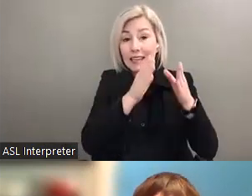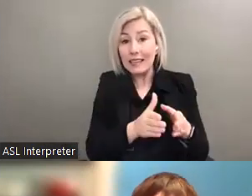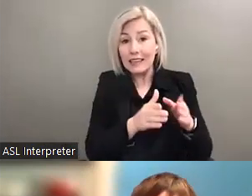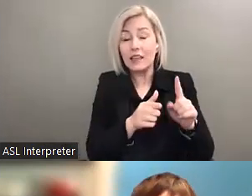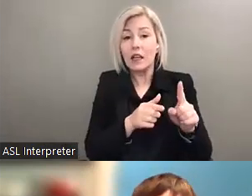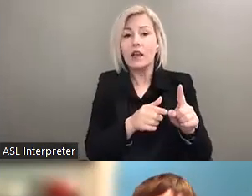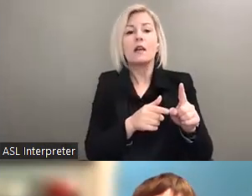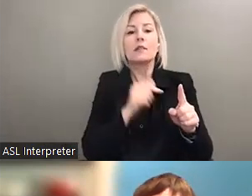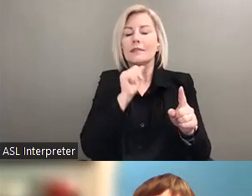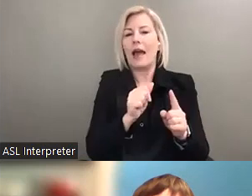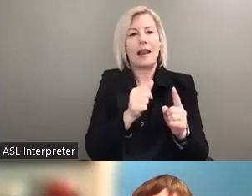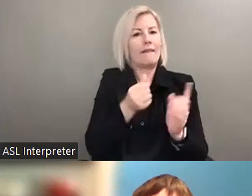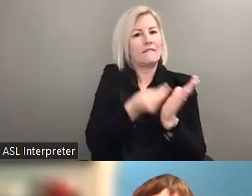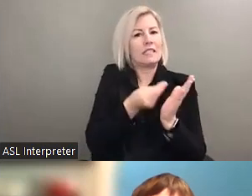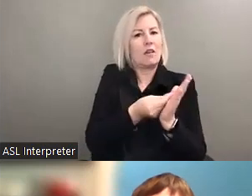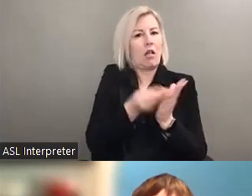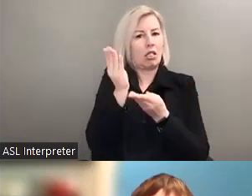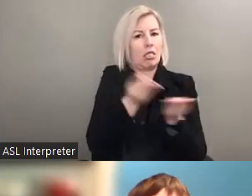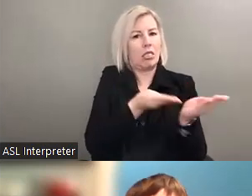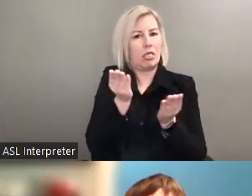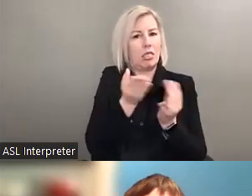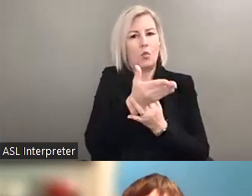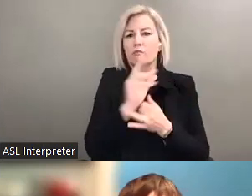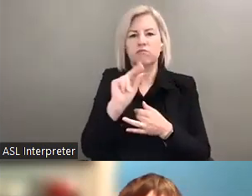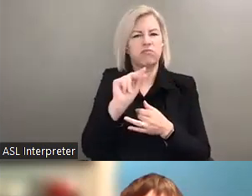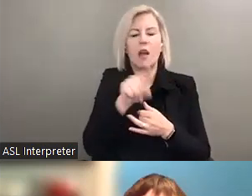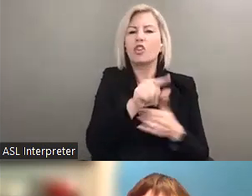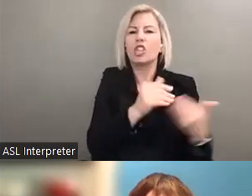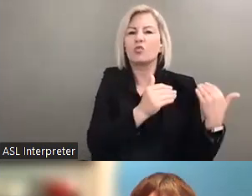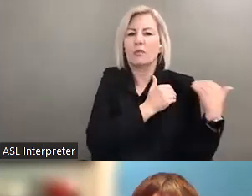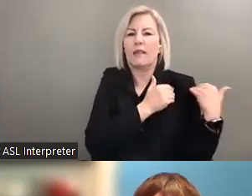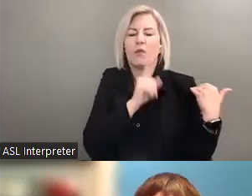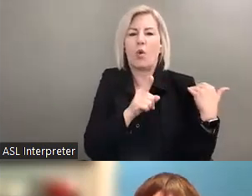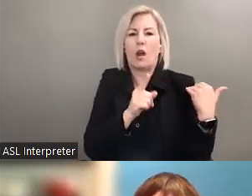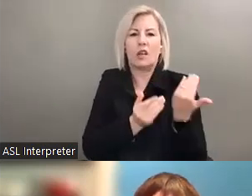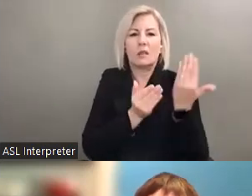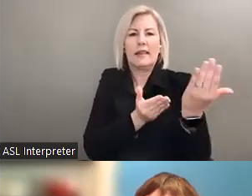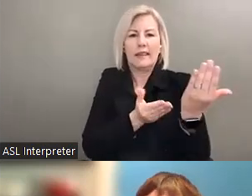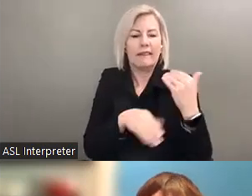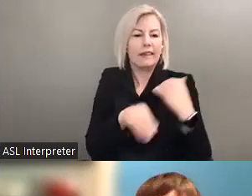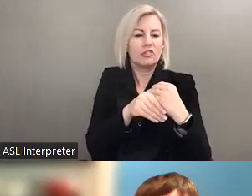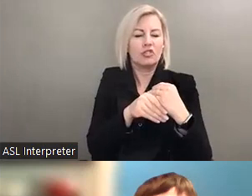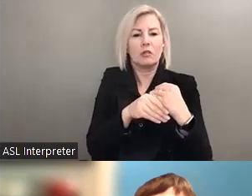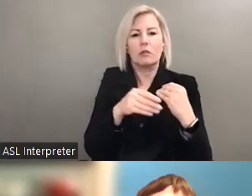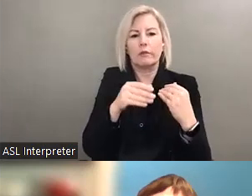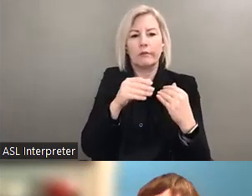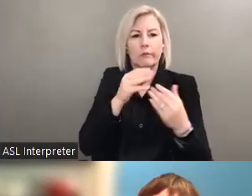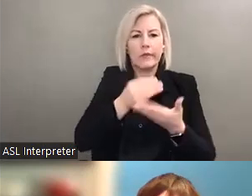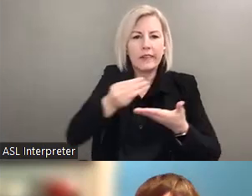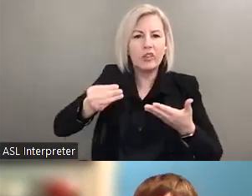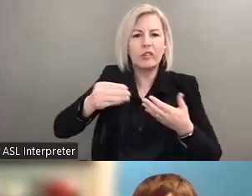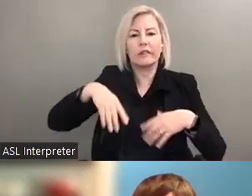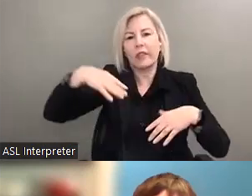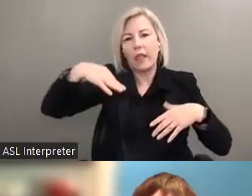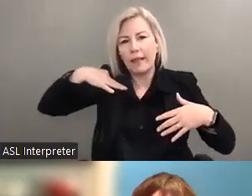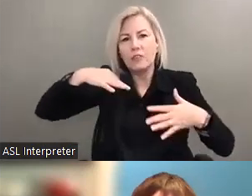fiscal conduit. They are just responsible for submitting some additional narrative application materials, as well as putting